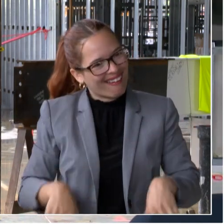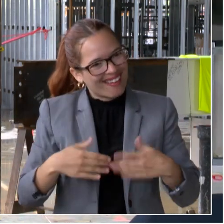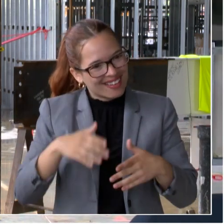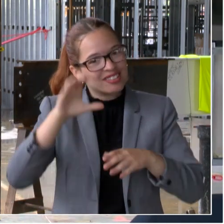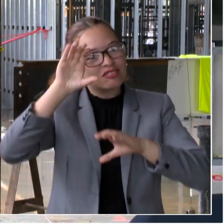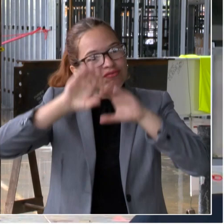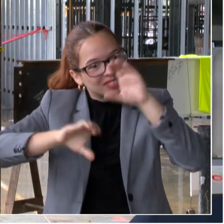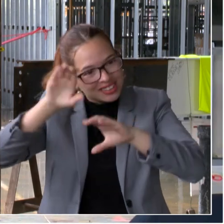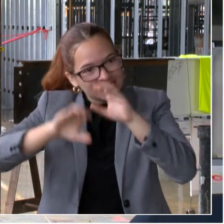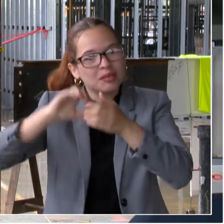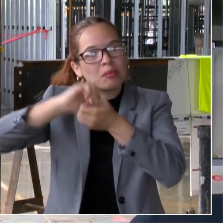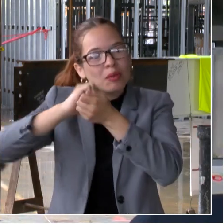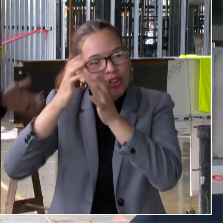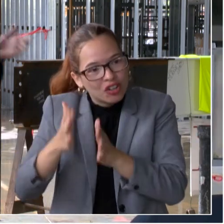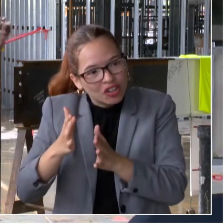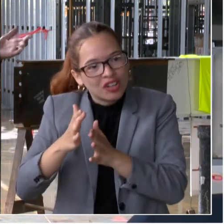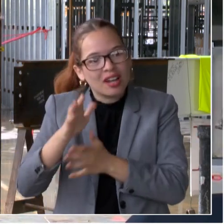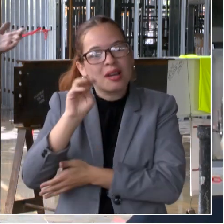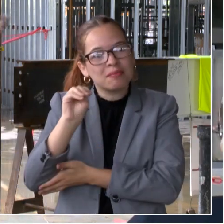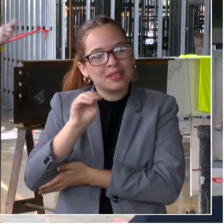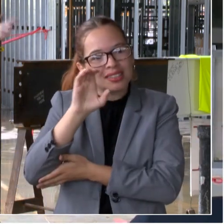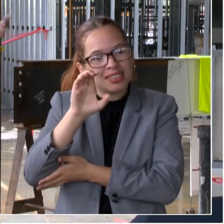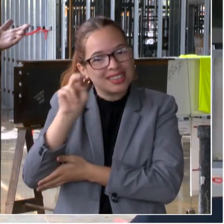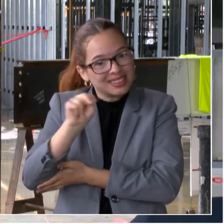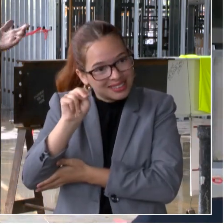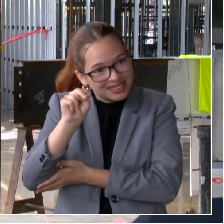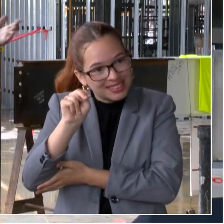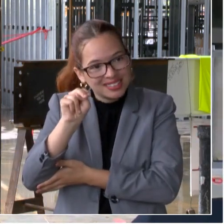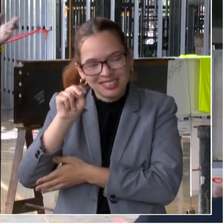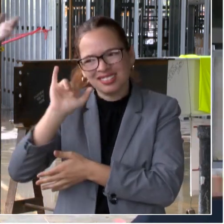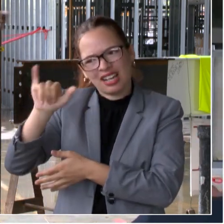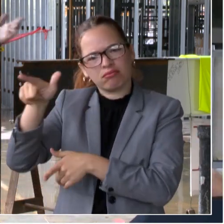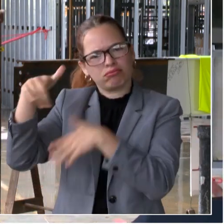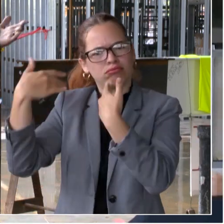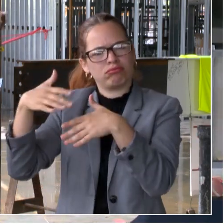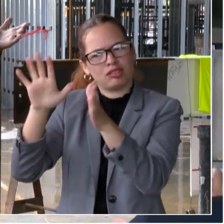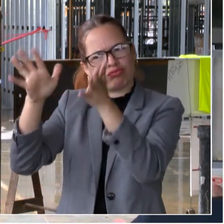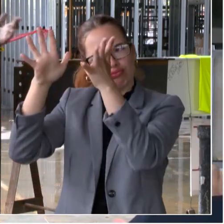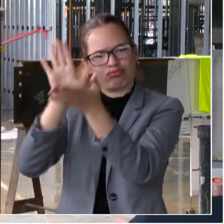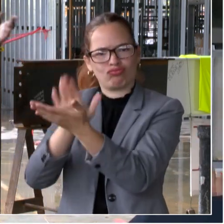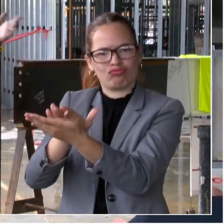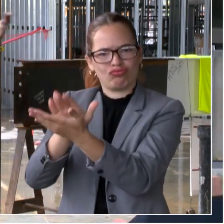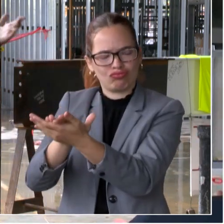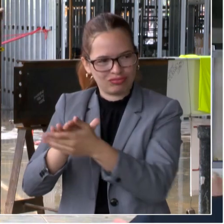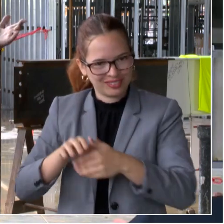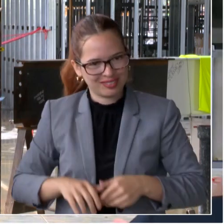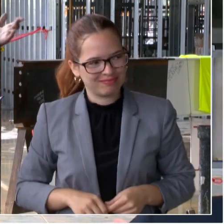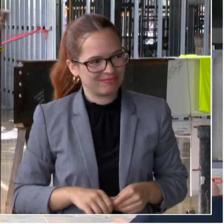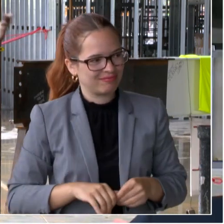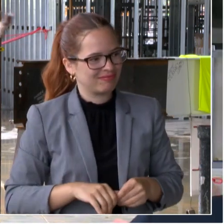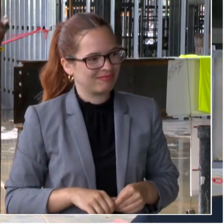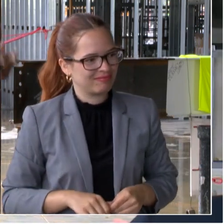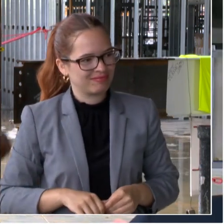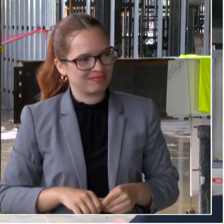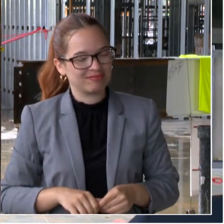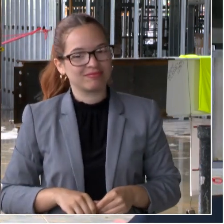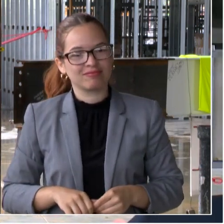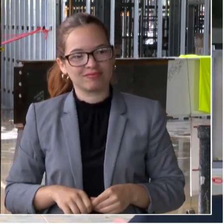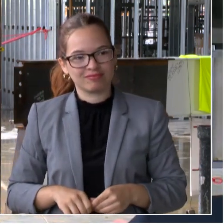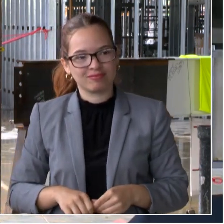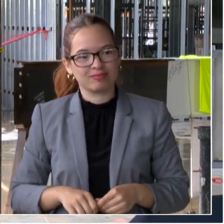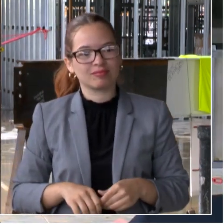Ward 8? And I said, that's our hospital coming up. And so I was very proud of that. And to our construction